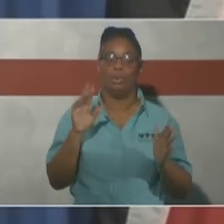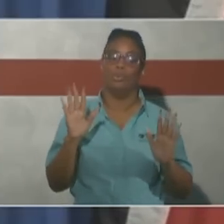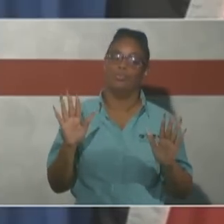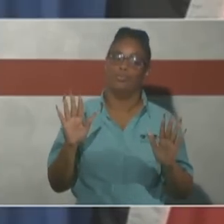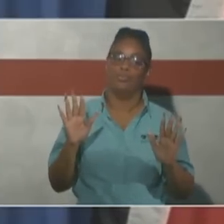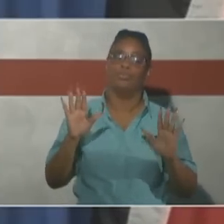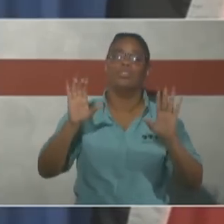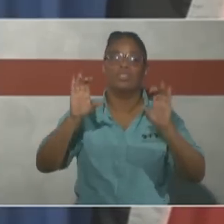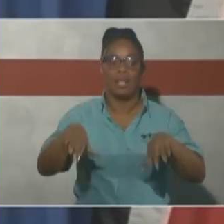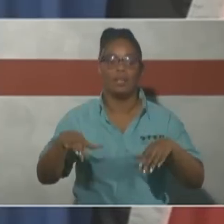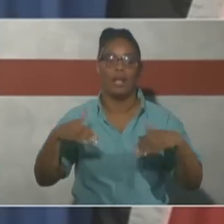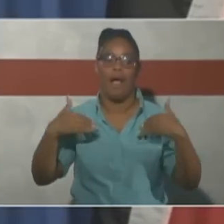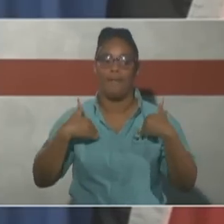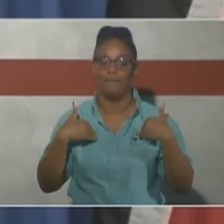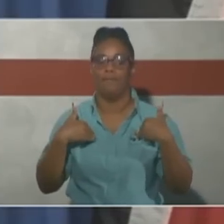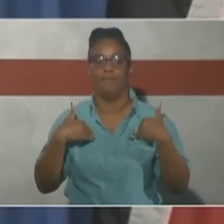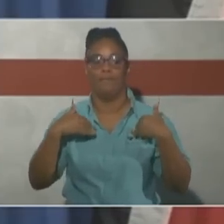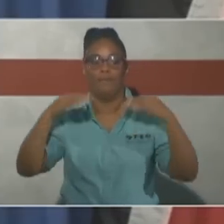and mixing.